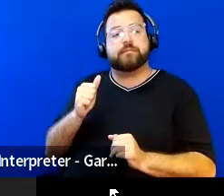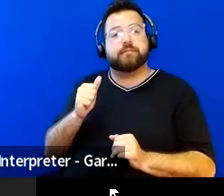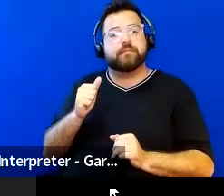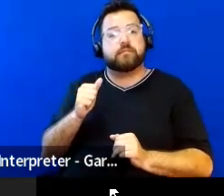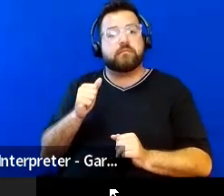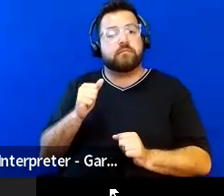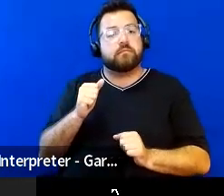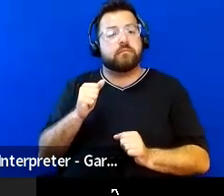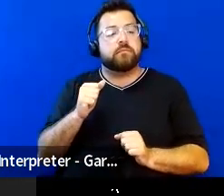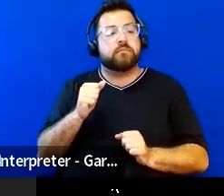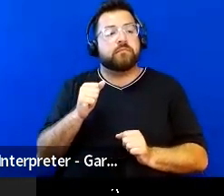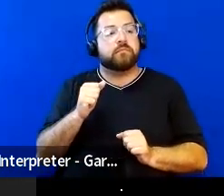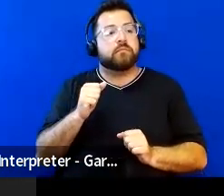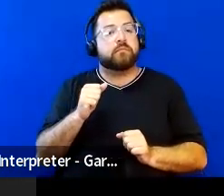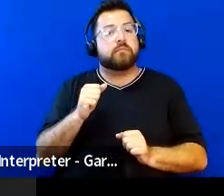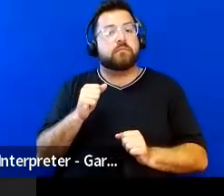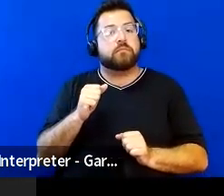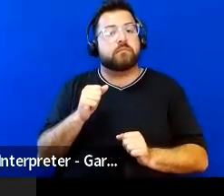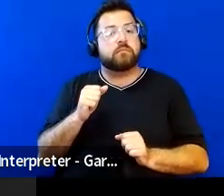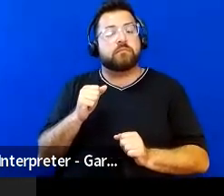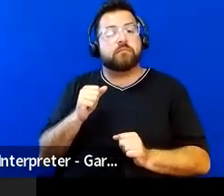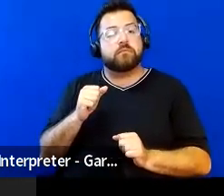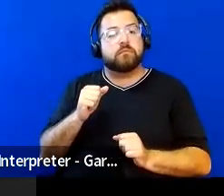on the slides,